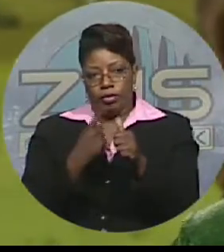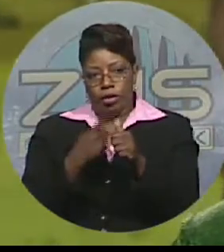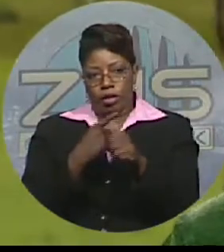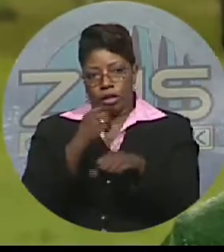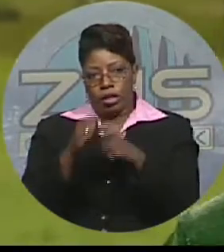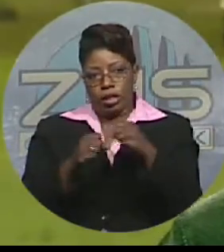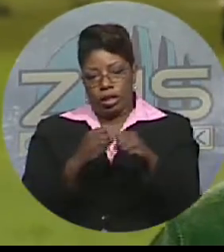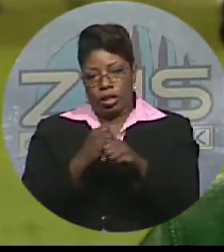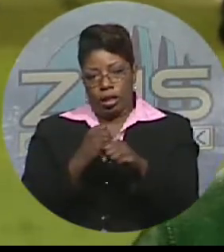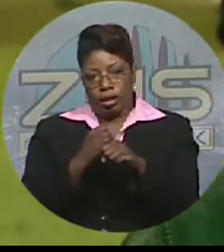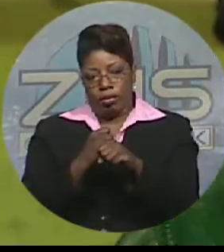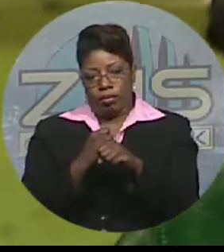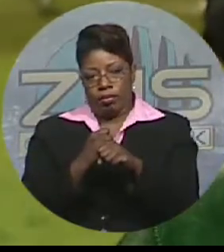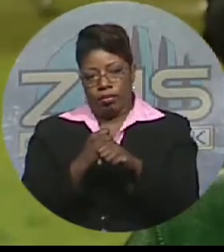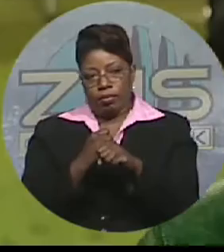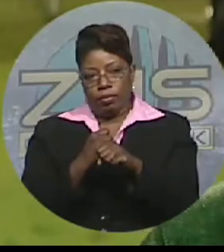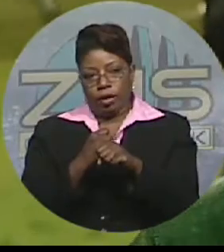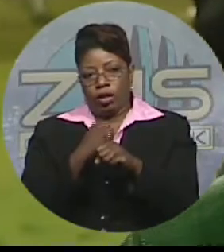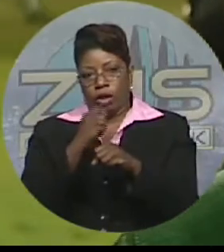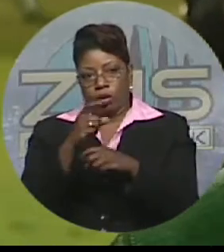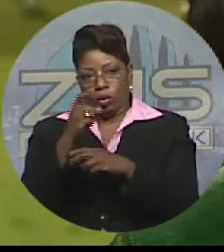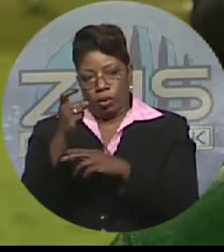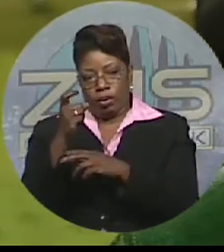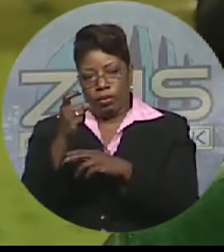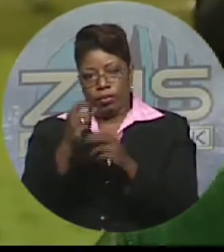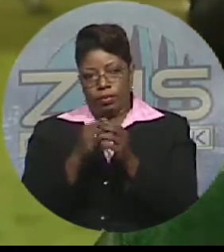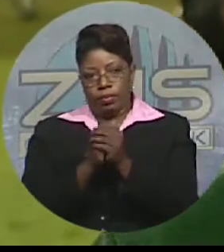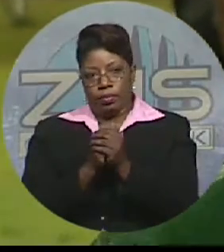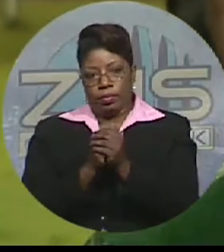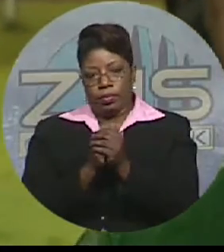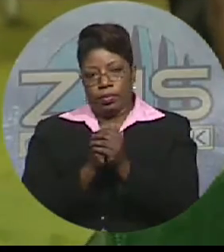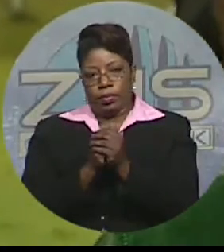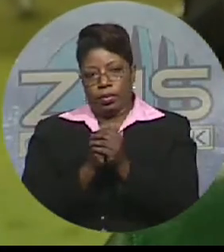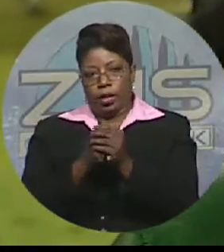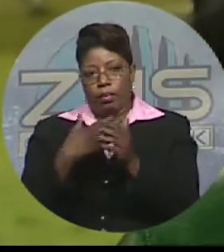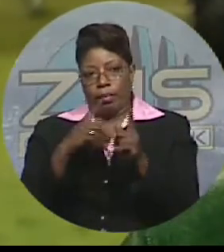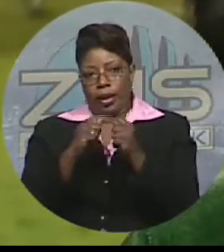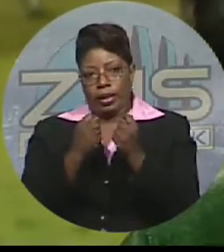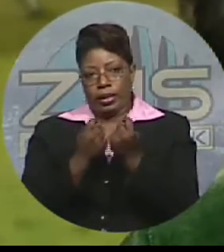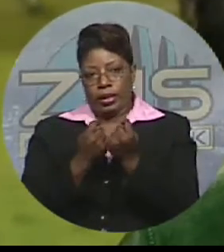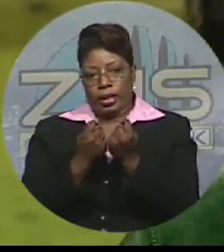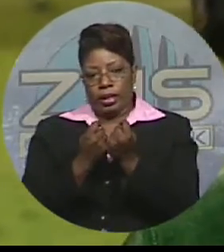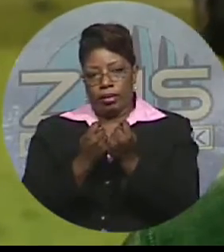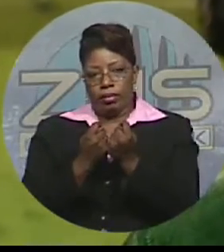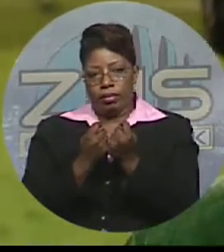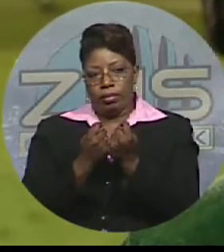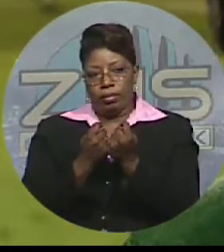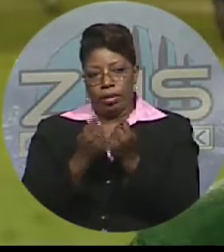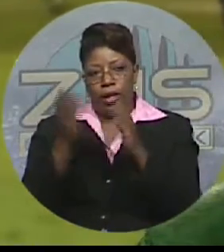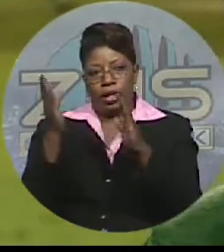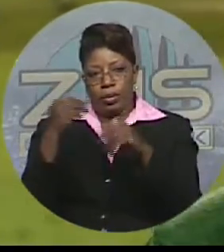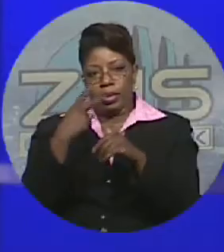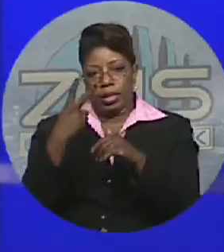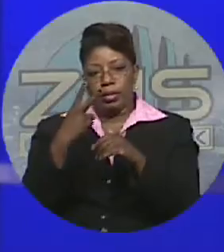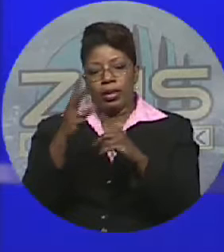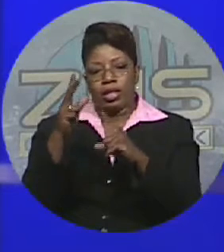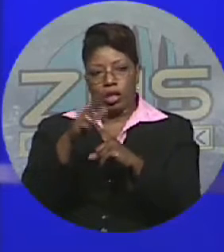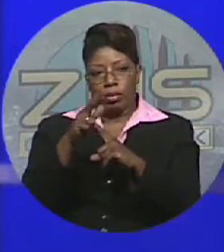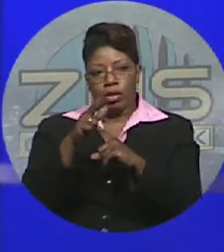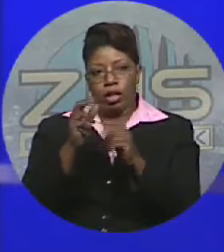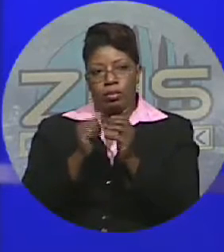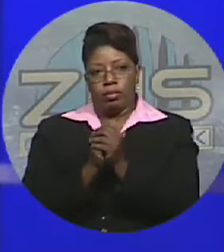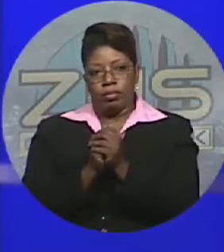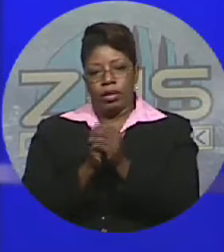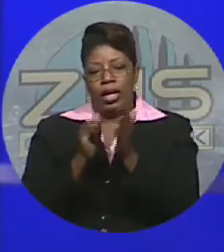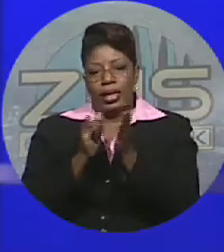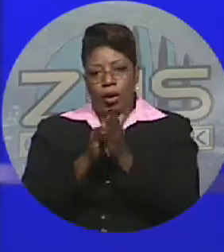went undefeated in that regard. But, I mean, they've had a couple of close games this season. My team tonight did not execute, but I expect to see them in the championship. And